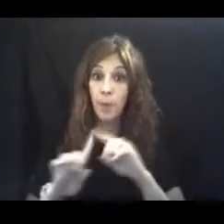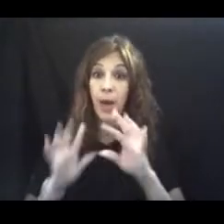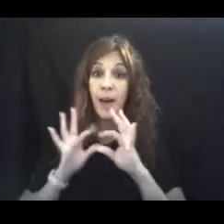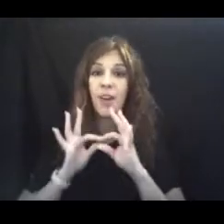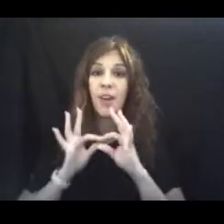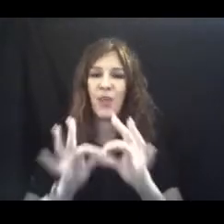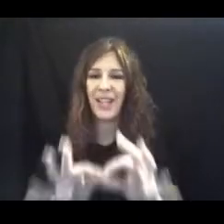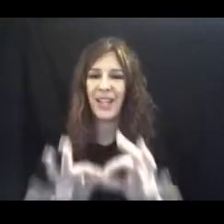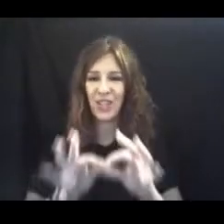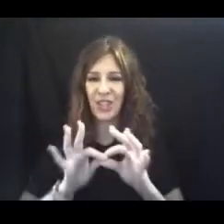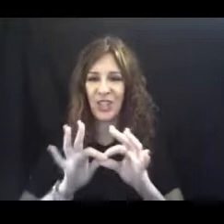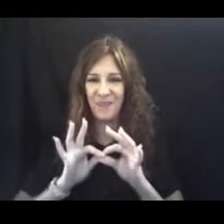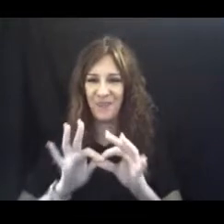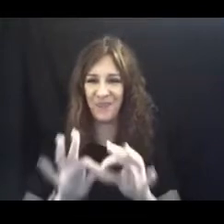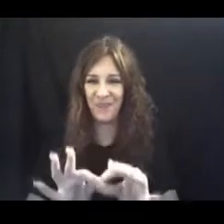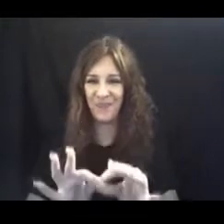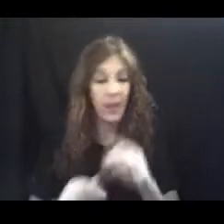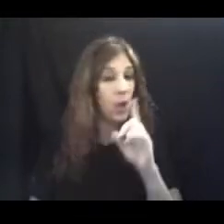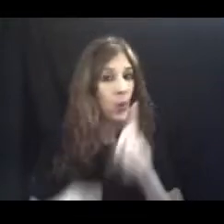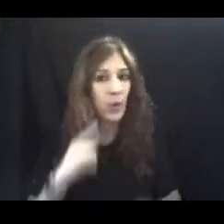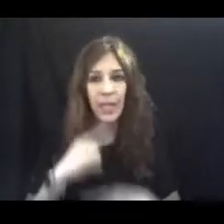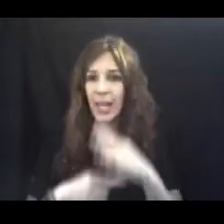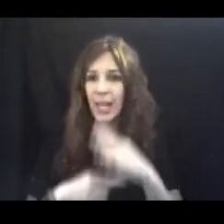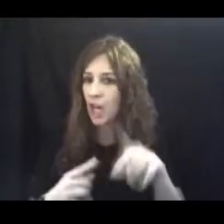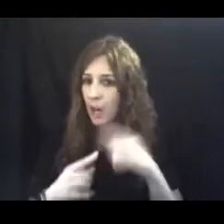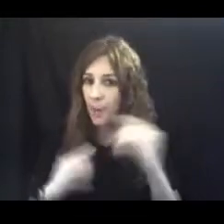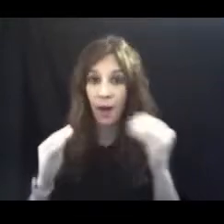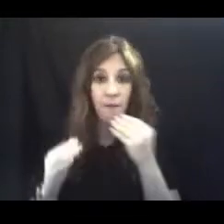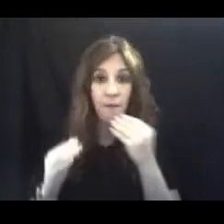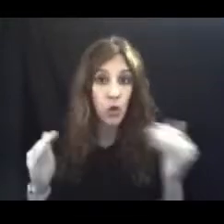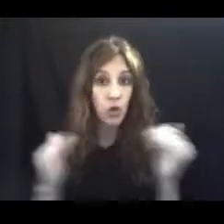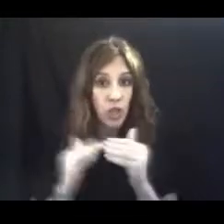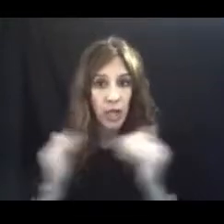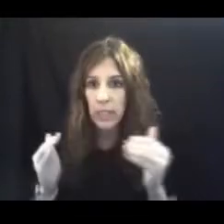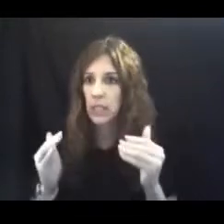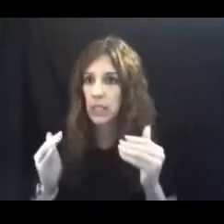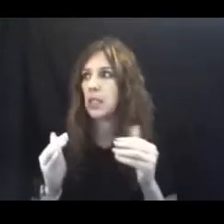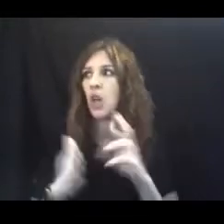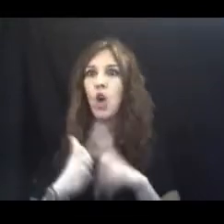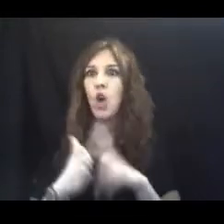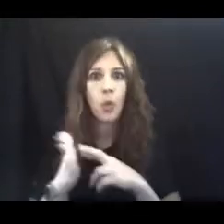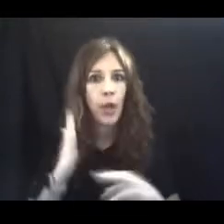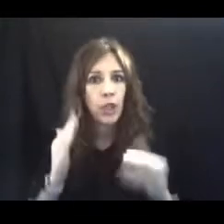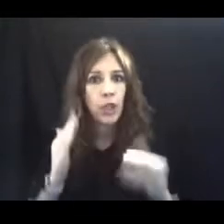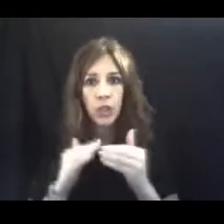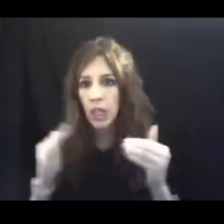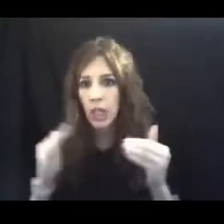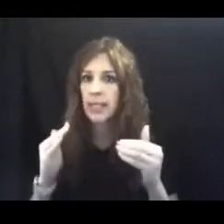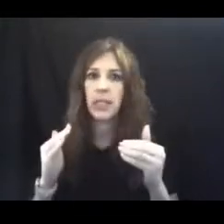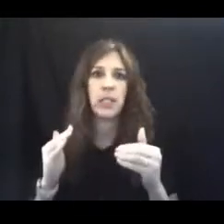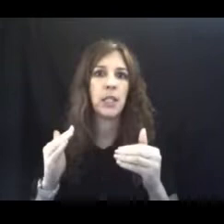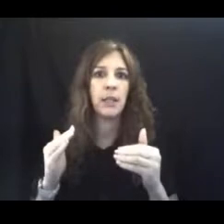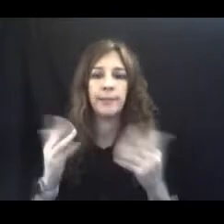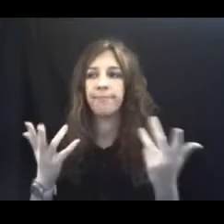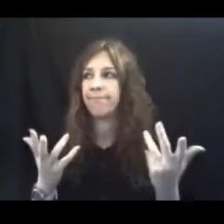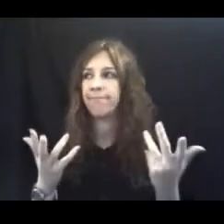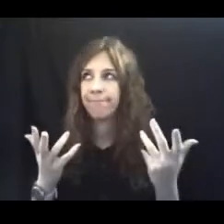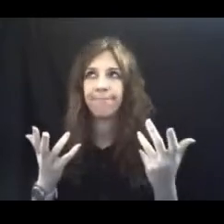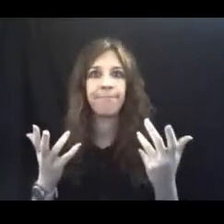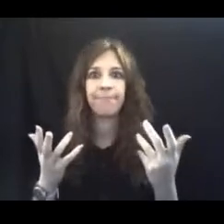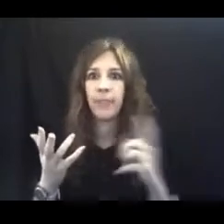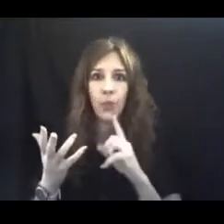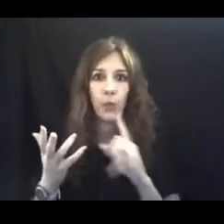you can't talk about any kind of justice, food justice, if you're not talking about racial justice. And there's a